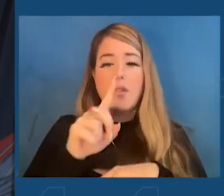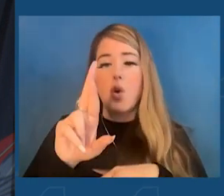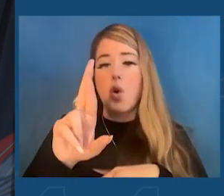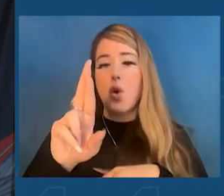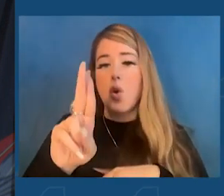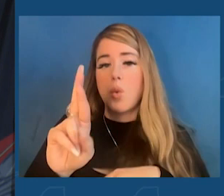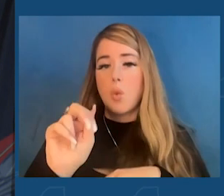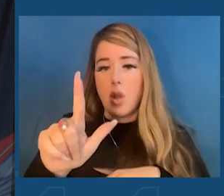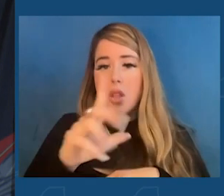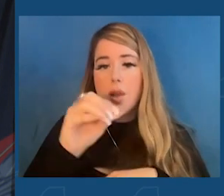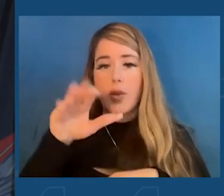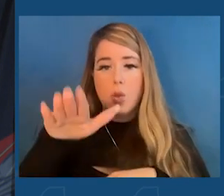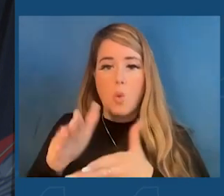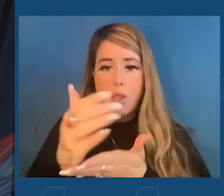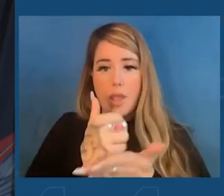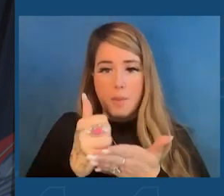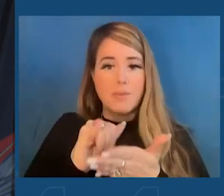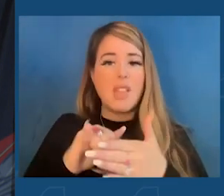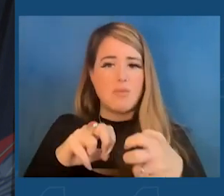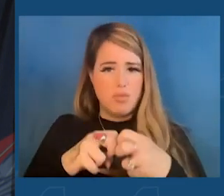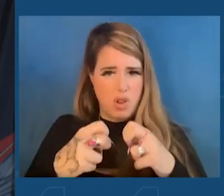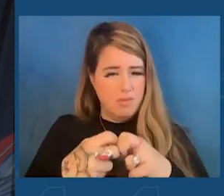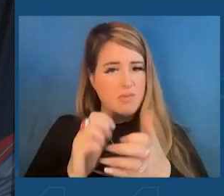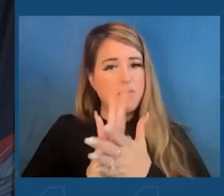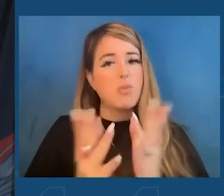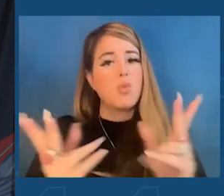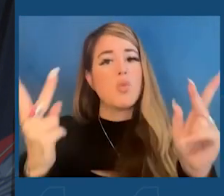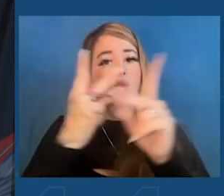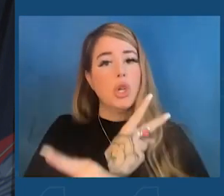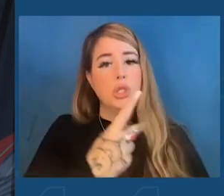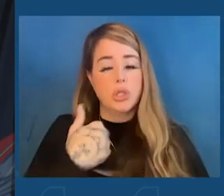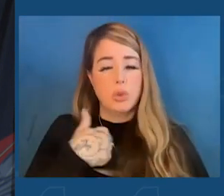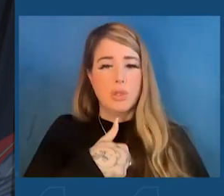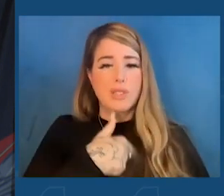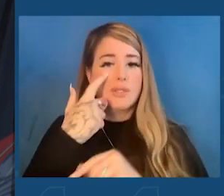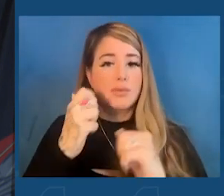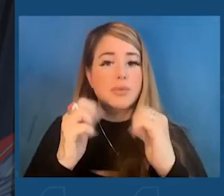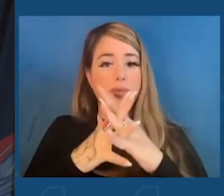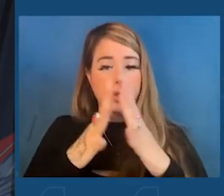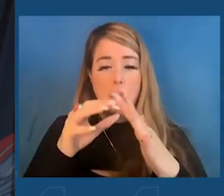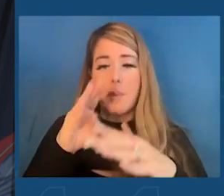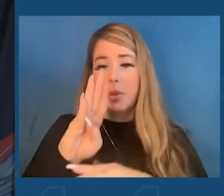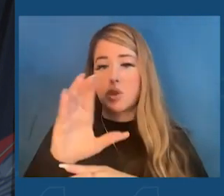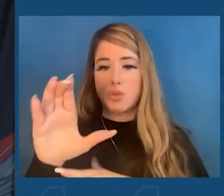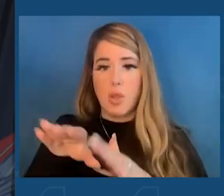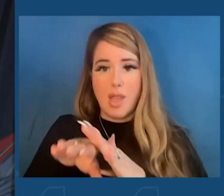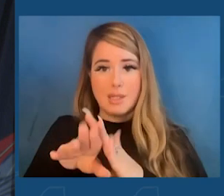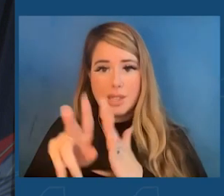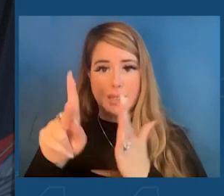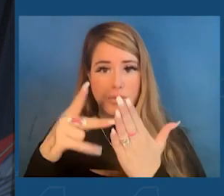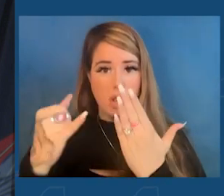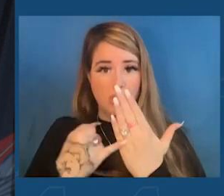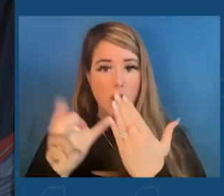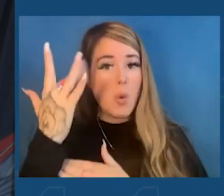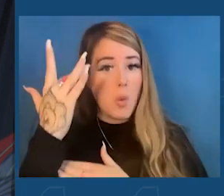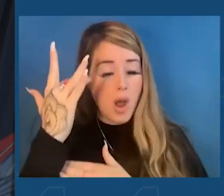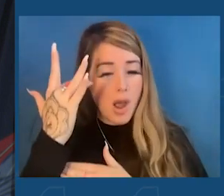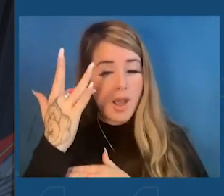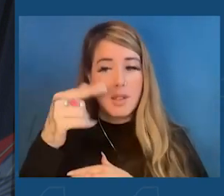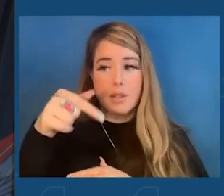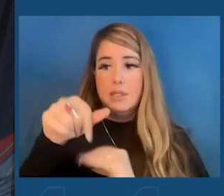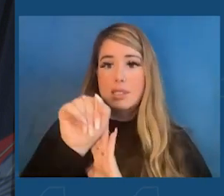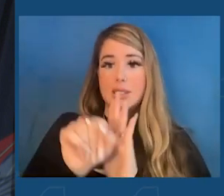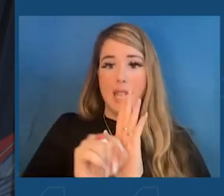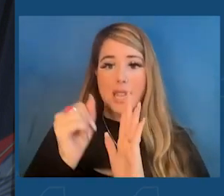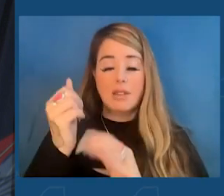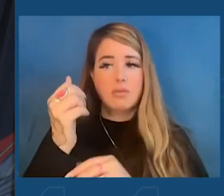these problems are magnified. We launched the Birth Control Access Project because the state, we've realized, has a